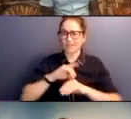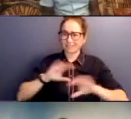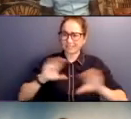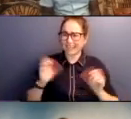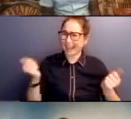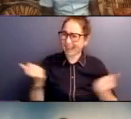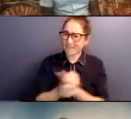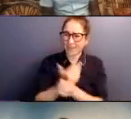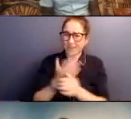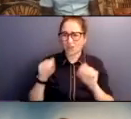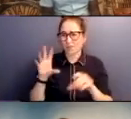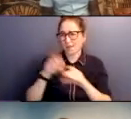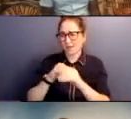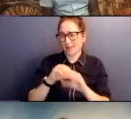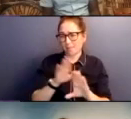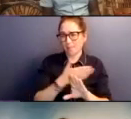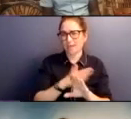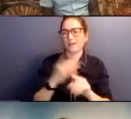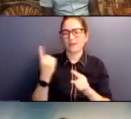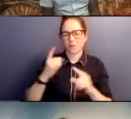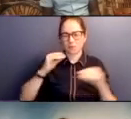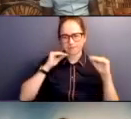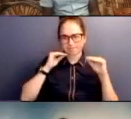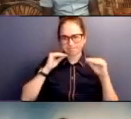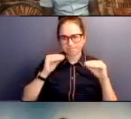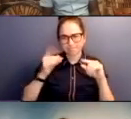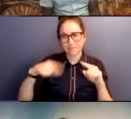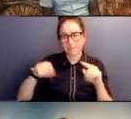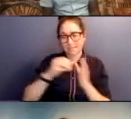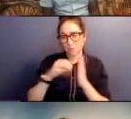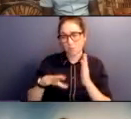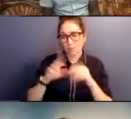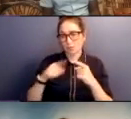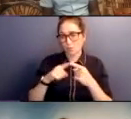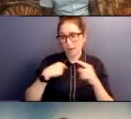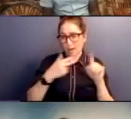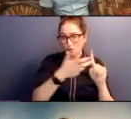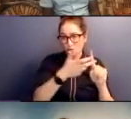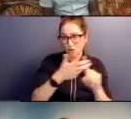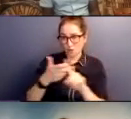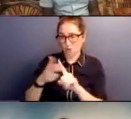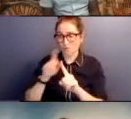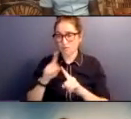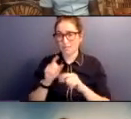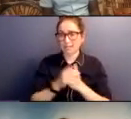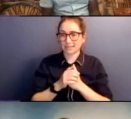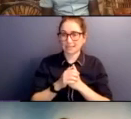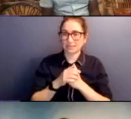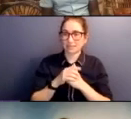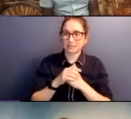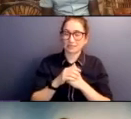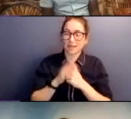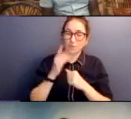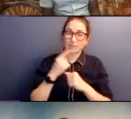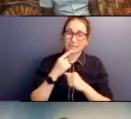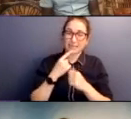band. I've always instilled with the kids that when I do my recruiting, 19%